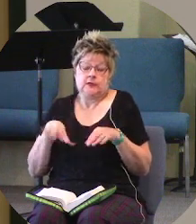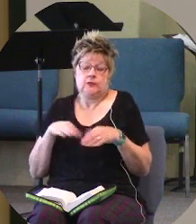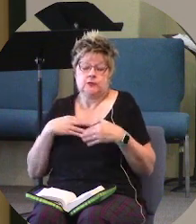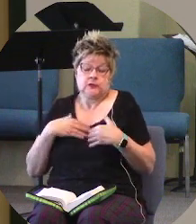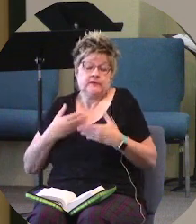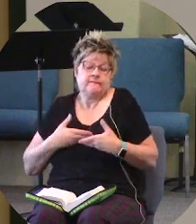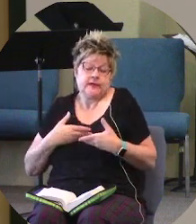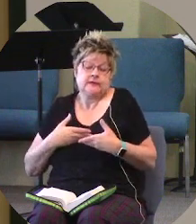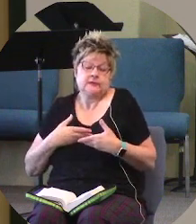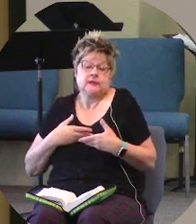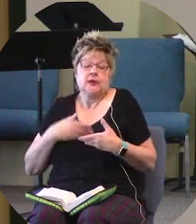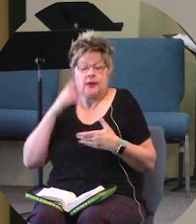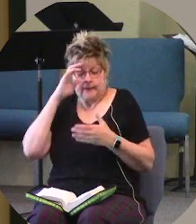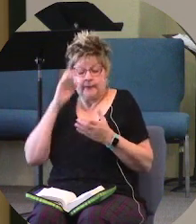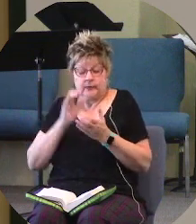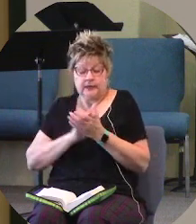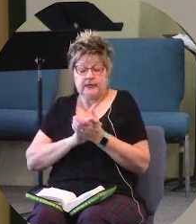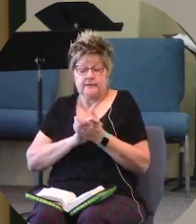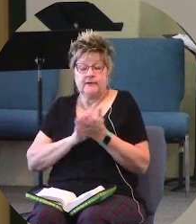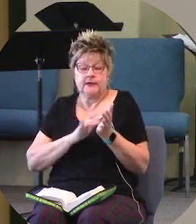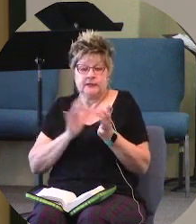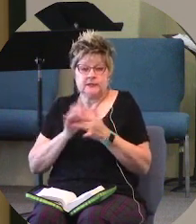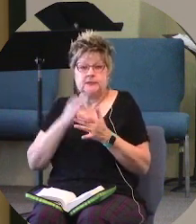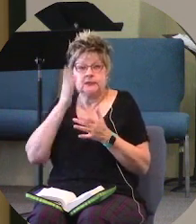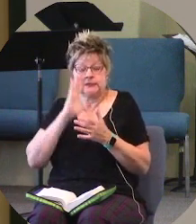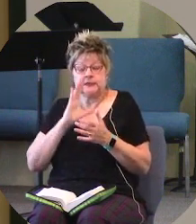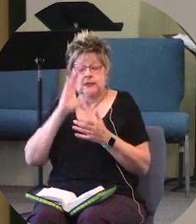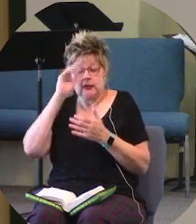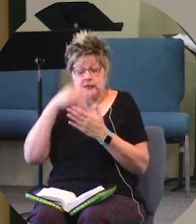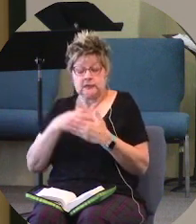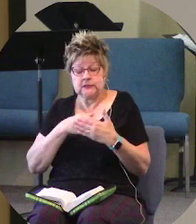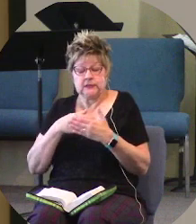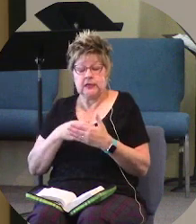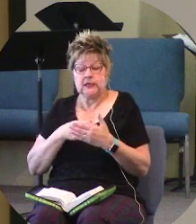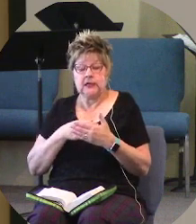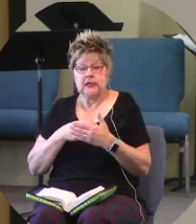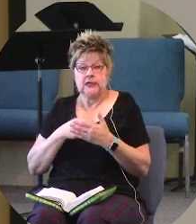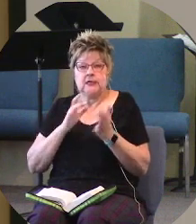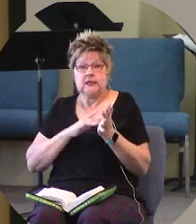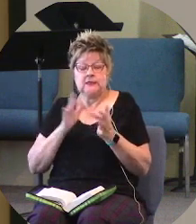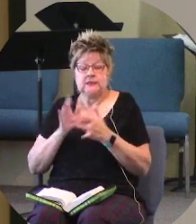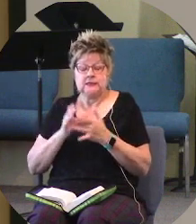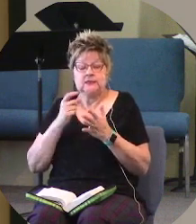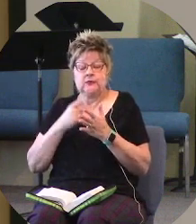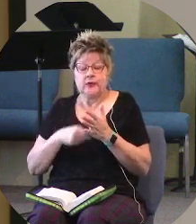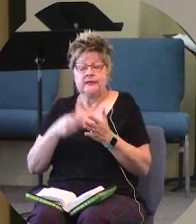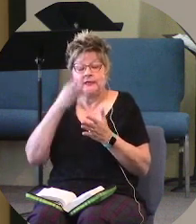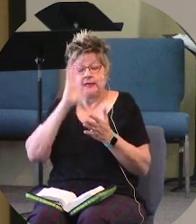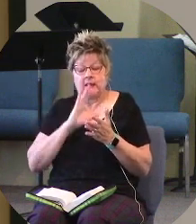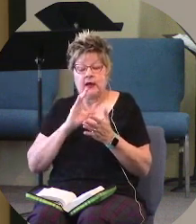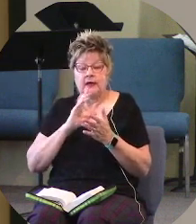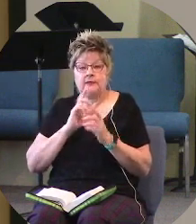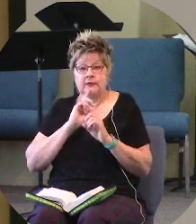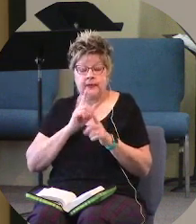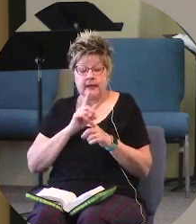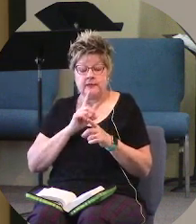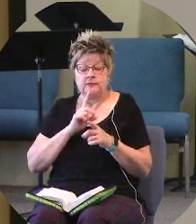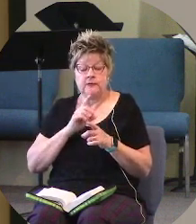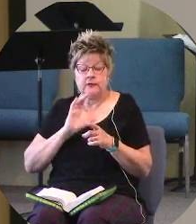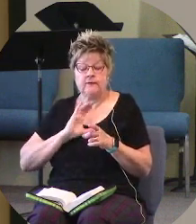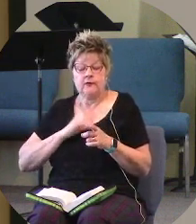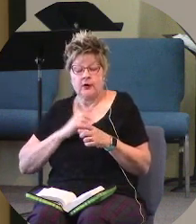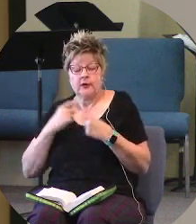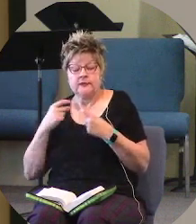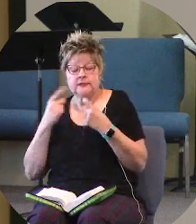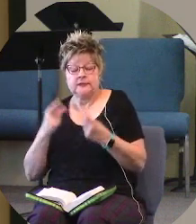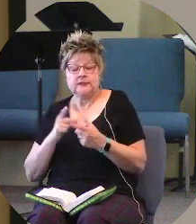sinners, believe that Jesus is God's son, that he is the price that God demands for our sins, and then we put our faith and trust in him.